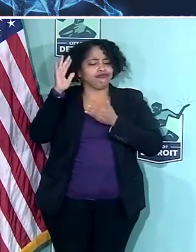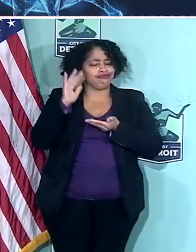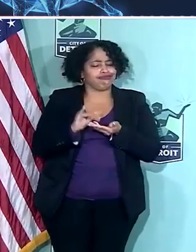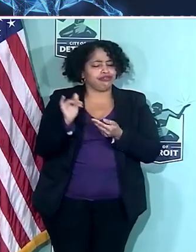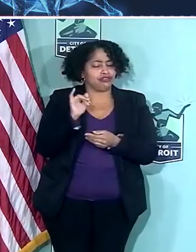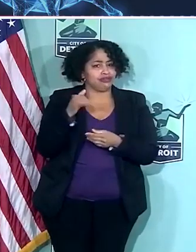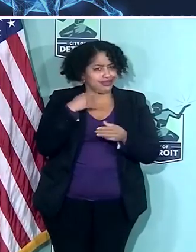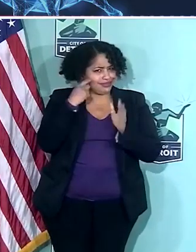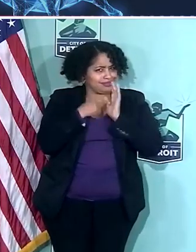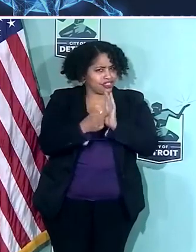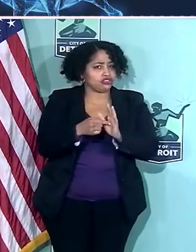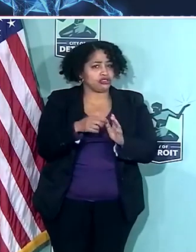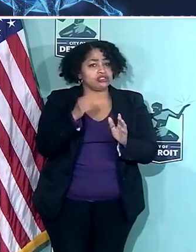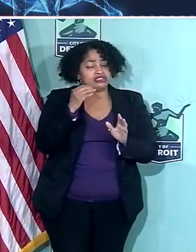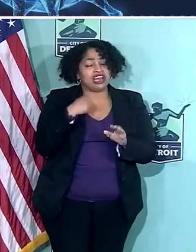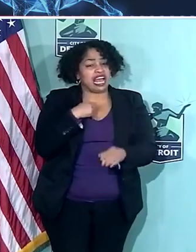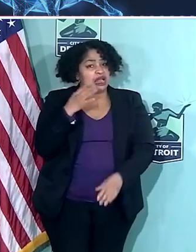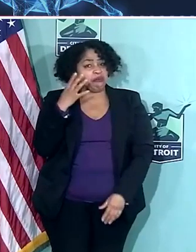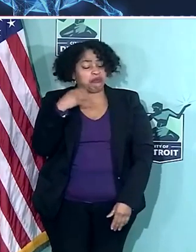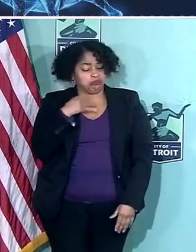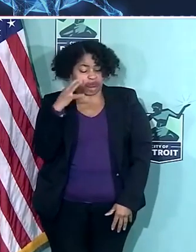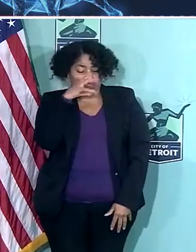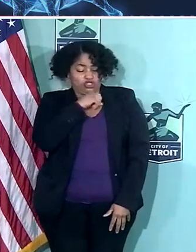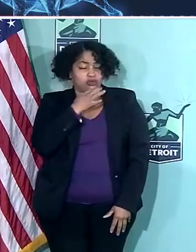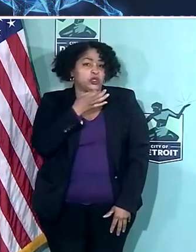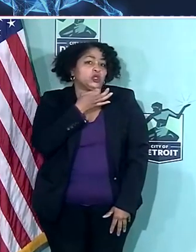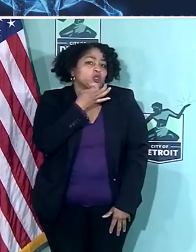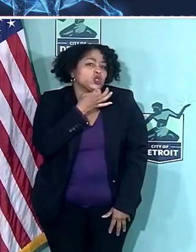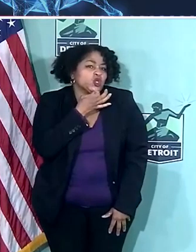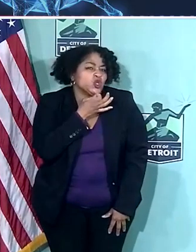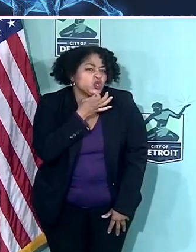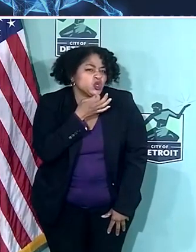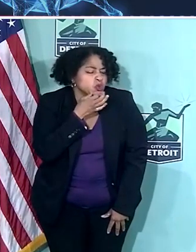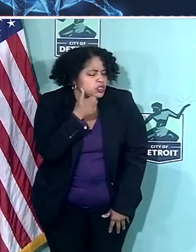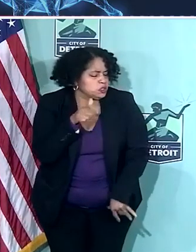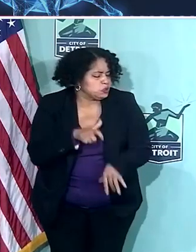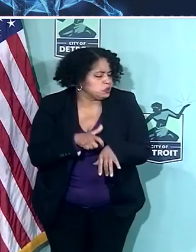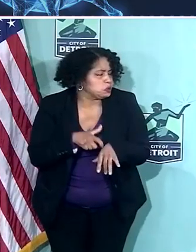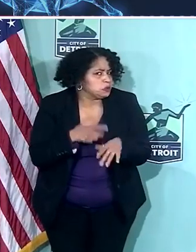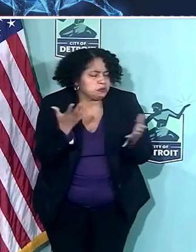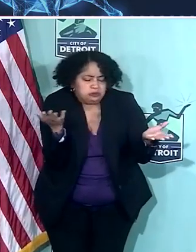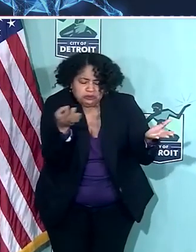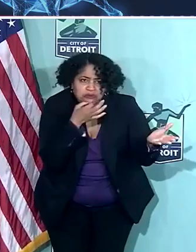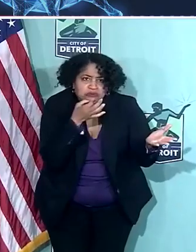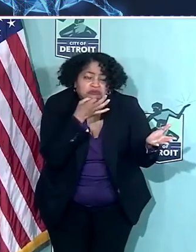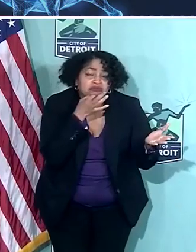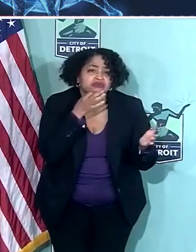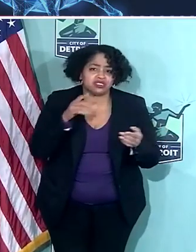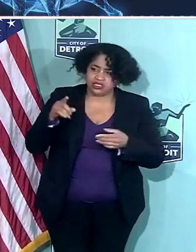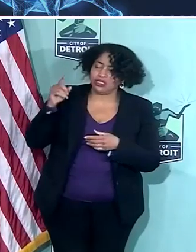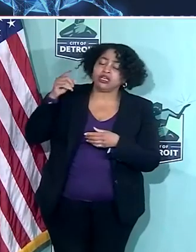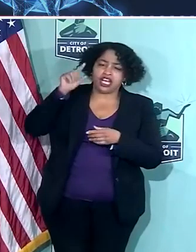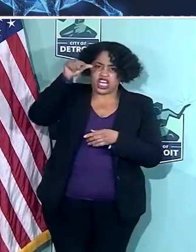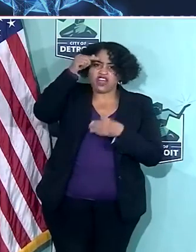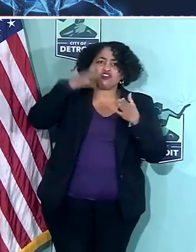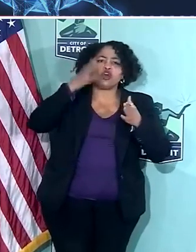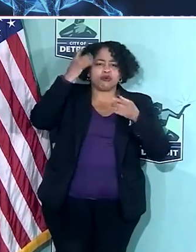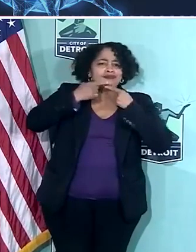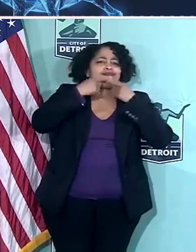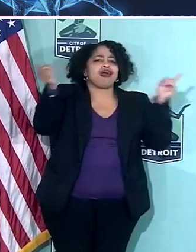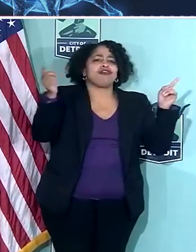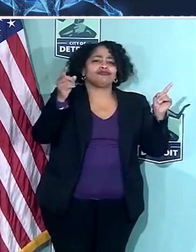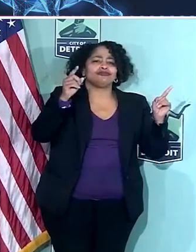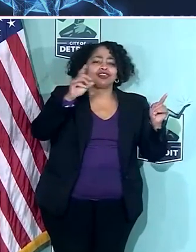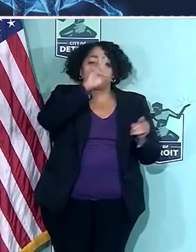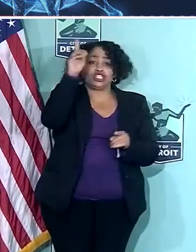that in the not too distant future, the governor is going to declare the city of Detroit eligible for phase 4 and